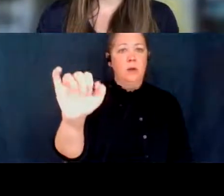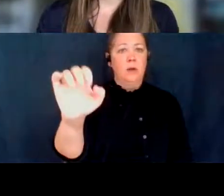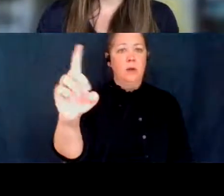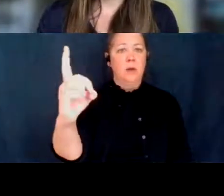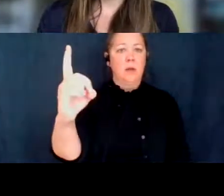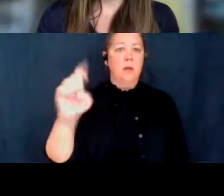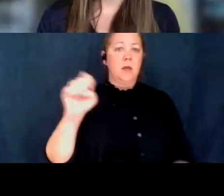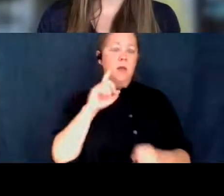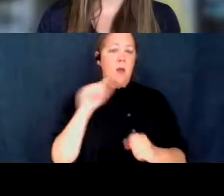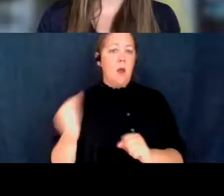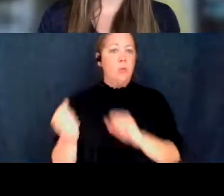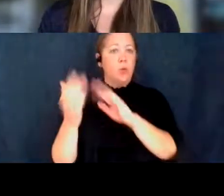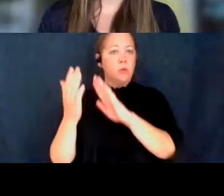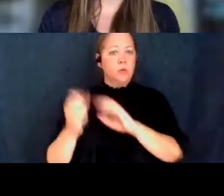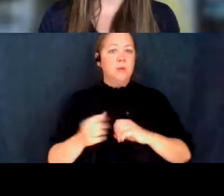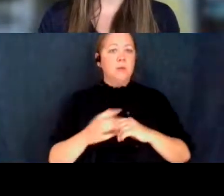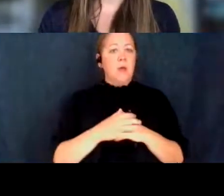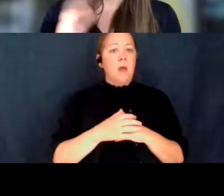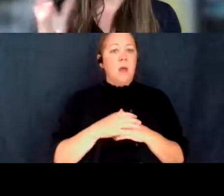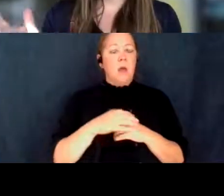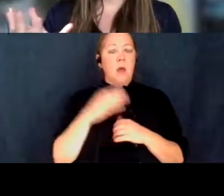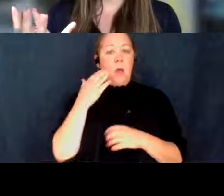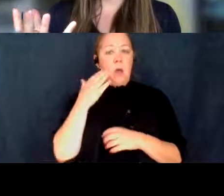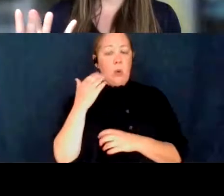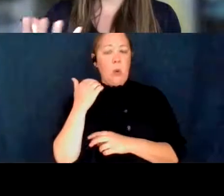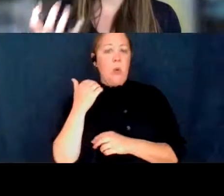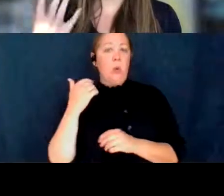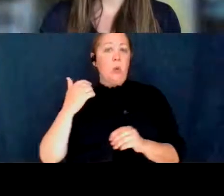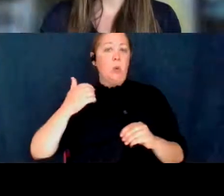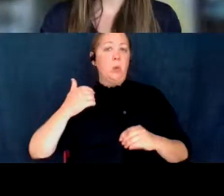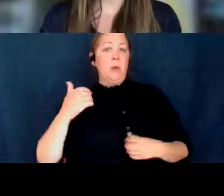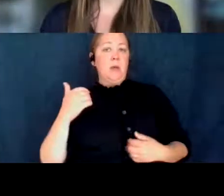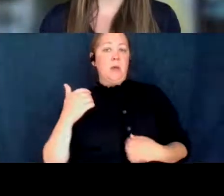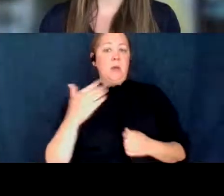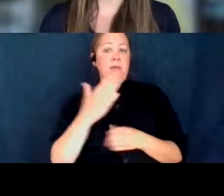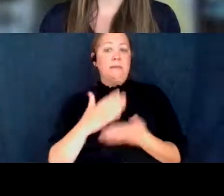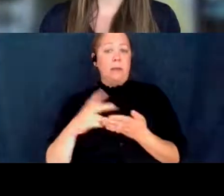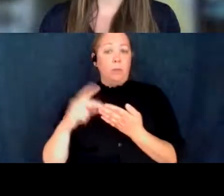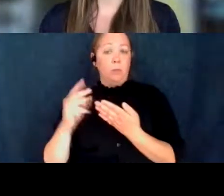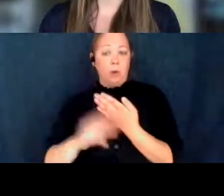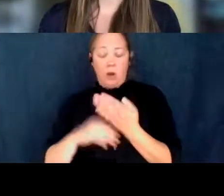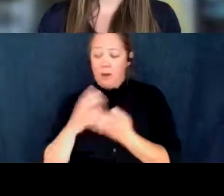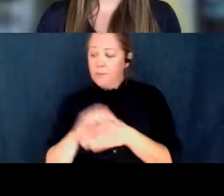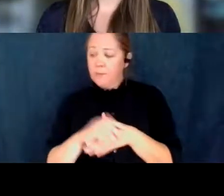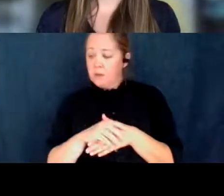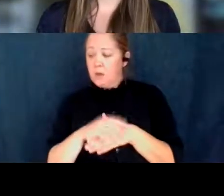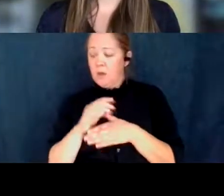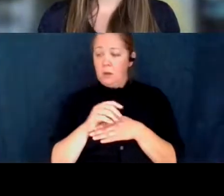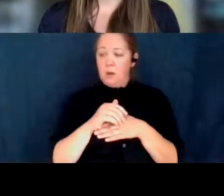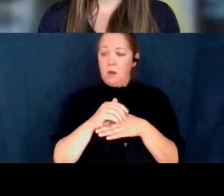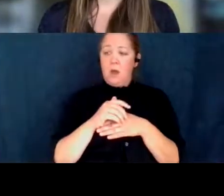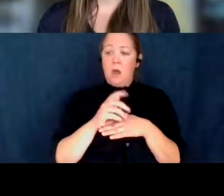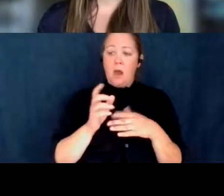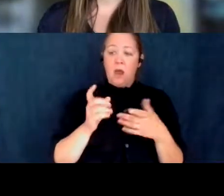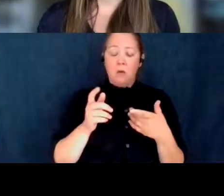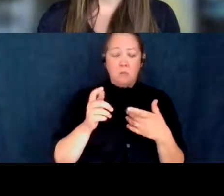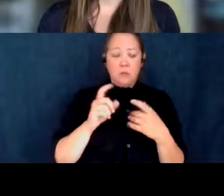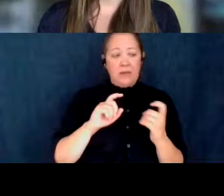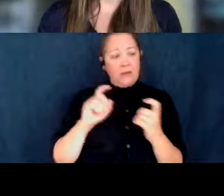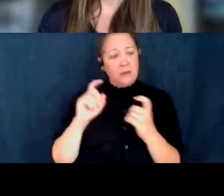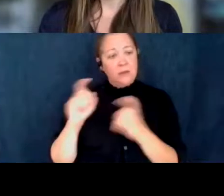the Global Up at Home as a place to hold students who wanted to study abroad last year, being able